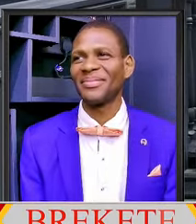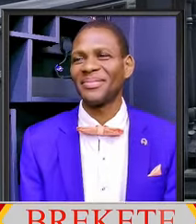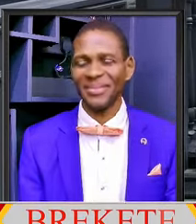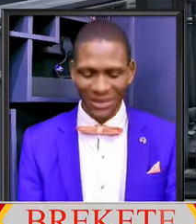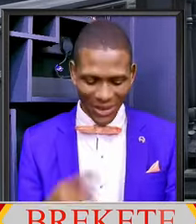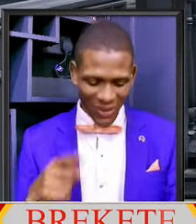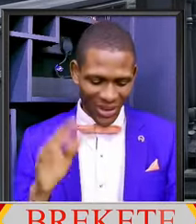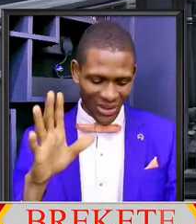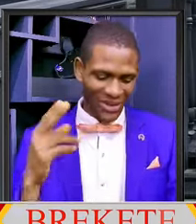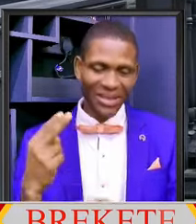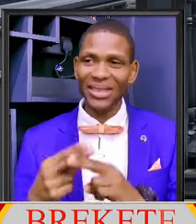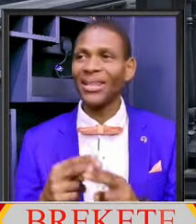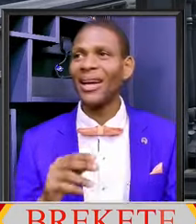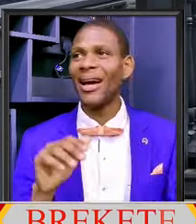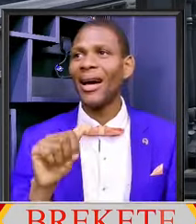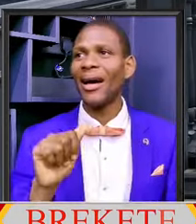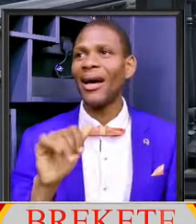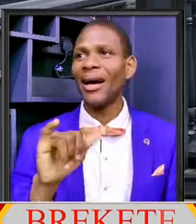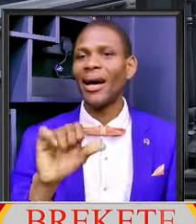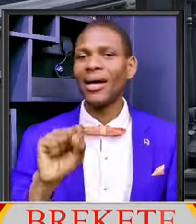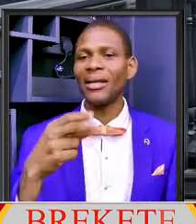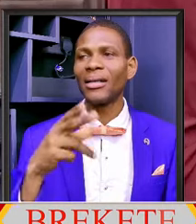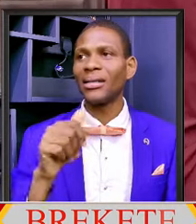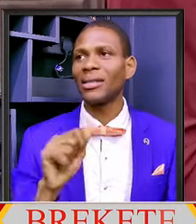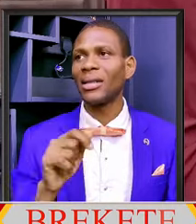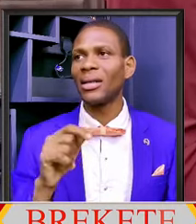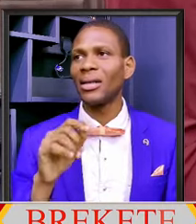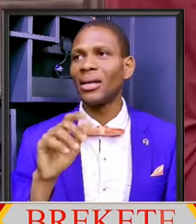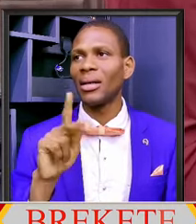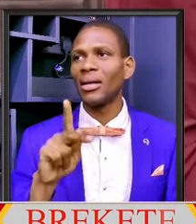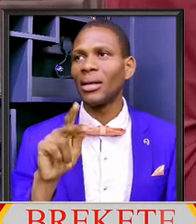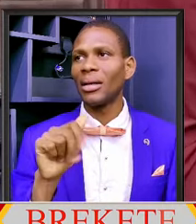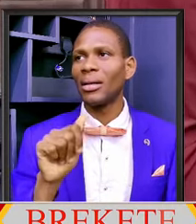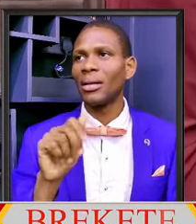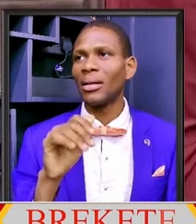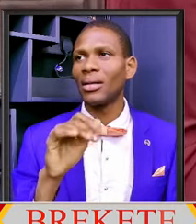What be your name? Aisha. Aisha who? Halilu.